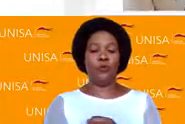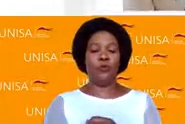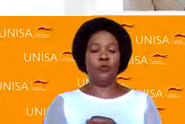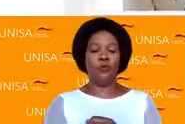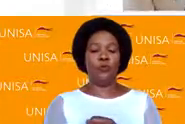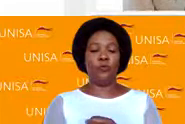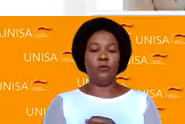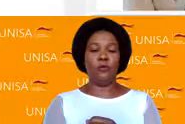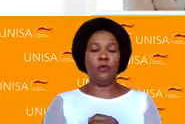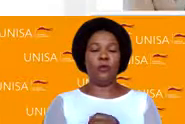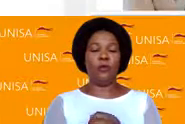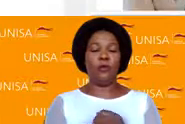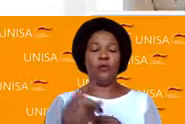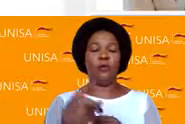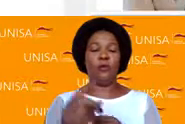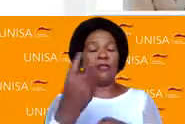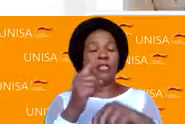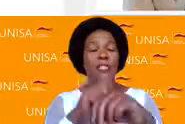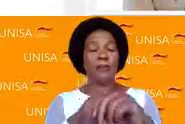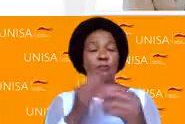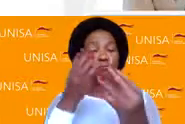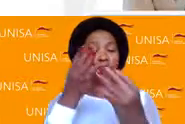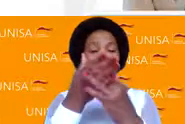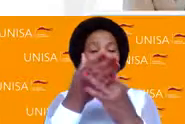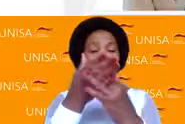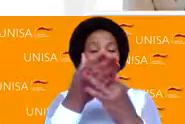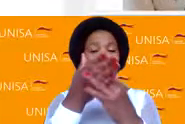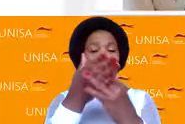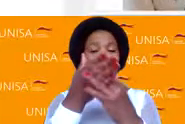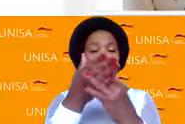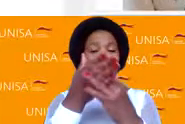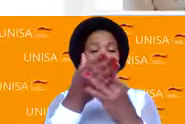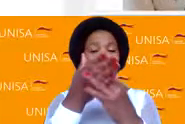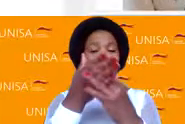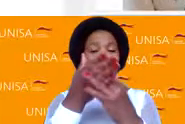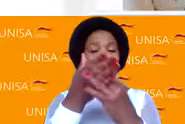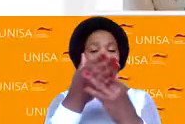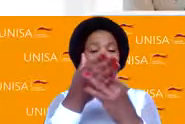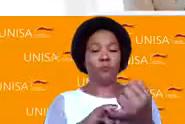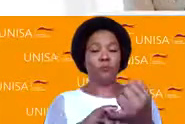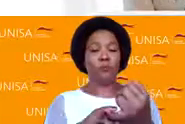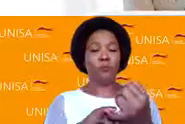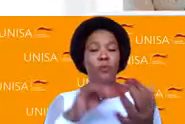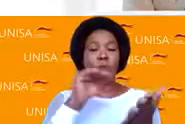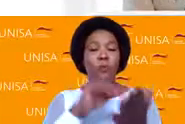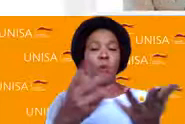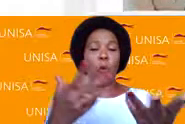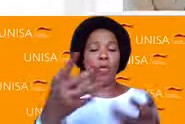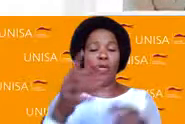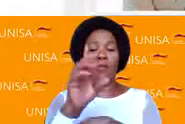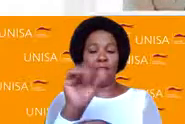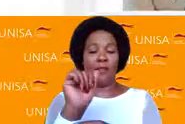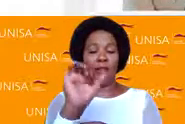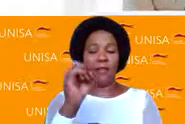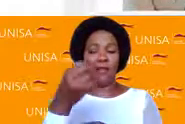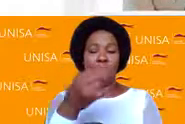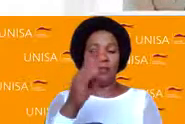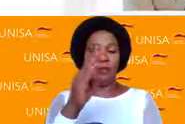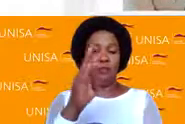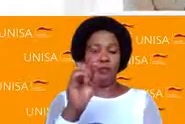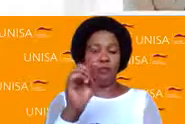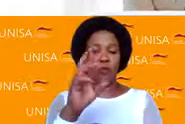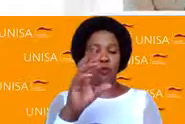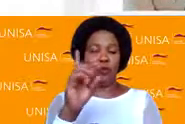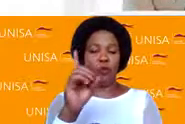So the first time that you access myModules 2022, you'll land on the dashboard. As you can see, there's just some handy tips to